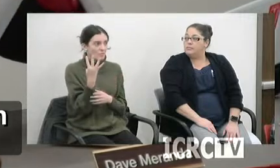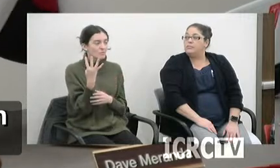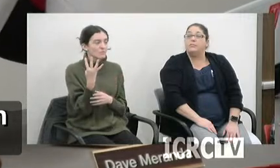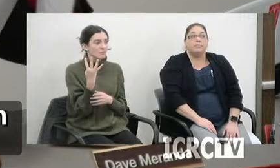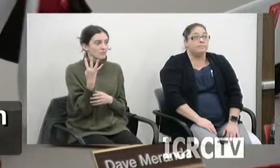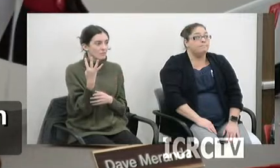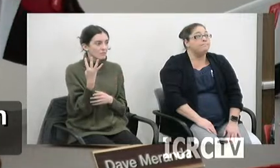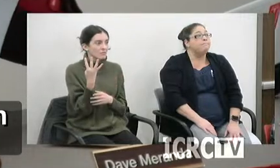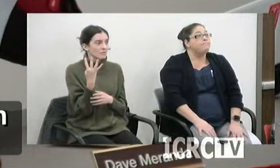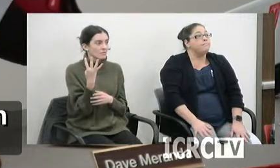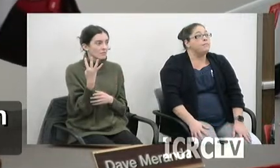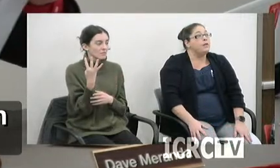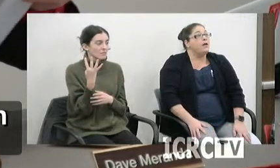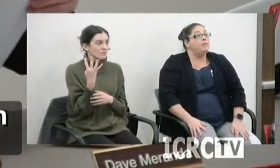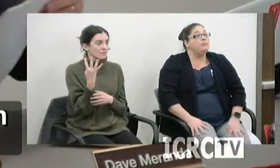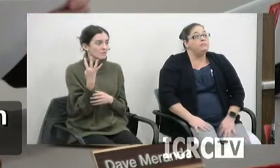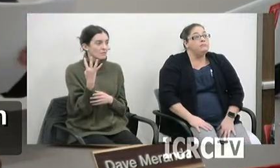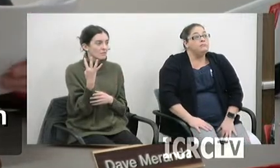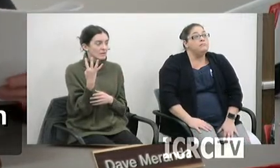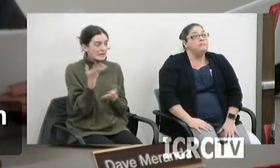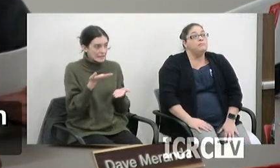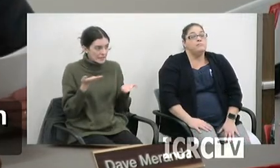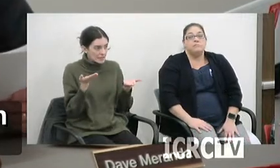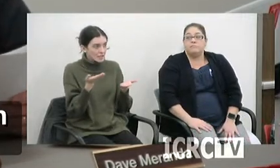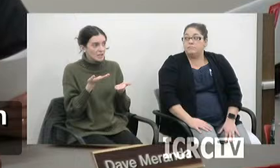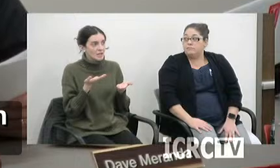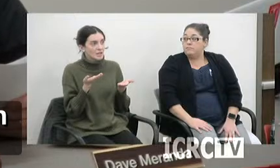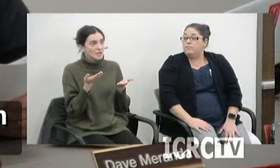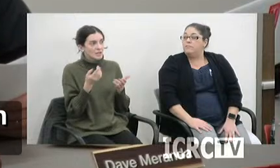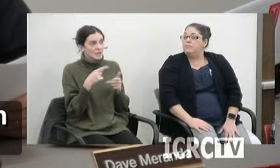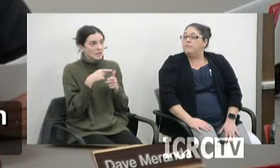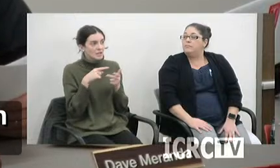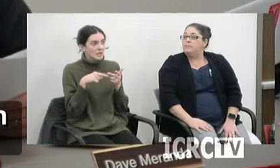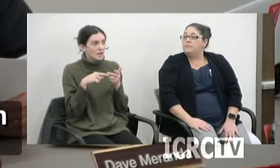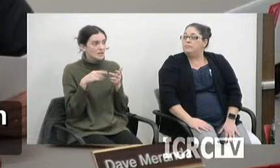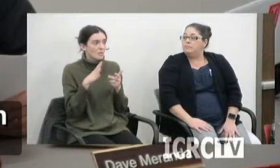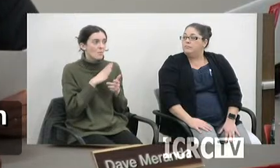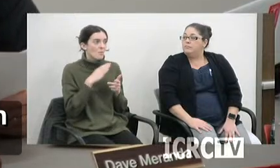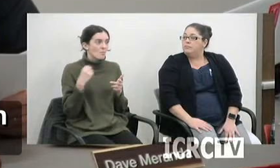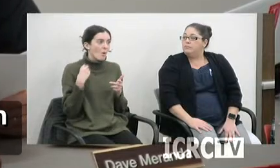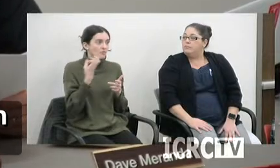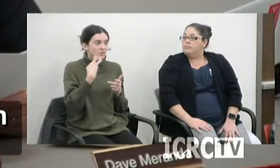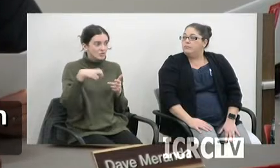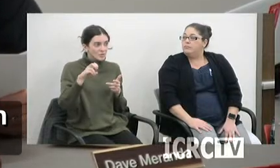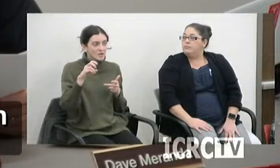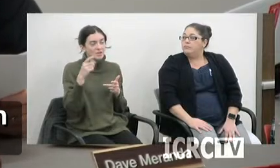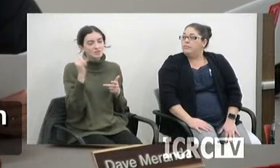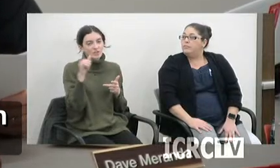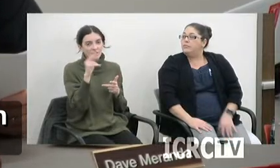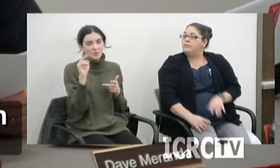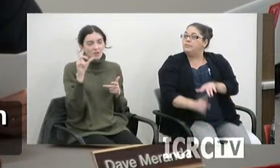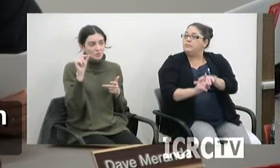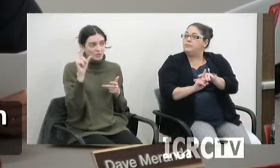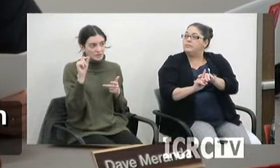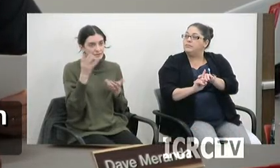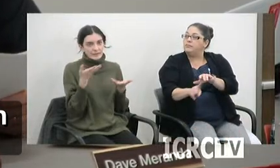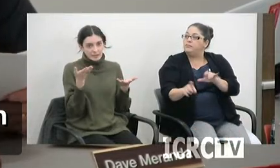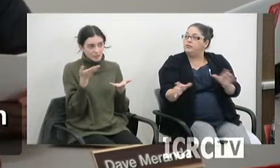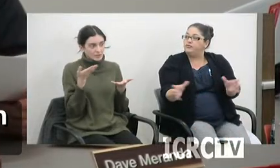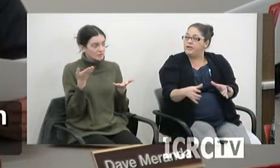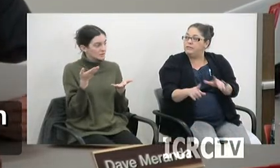That will be here on site. We've got a board retreat on the 20th. That will also be here on site,